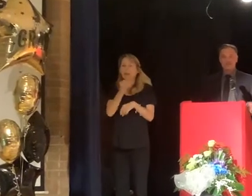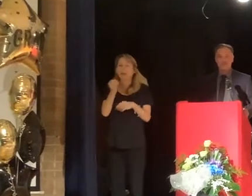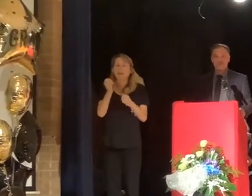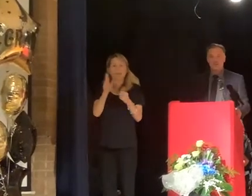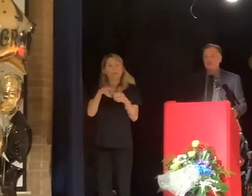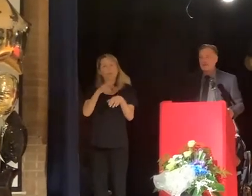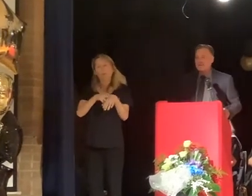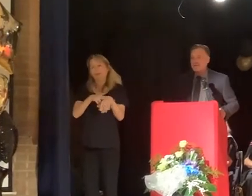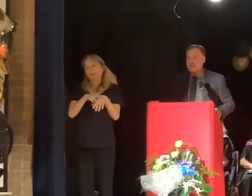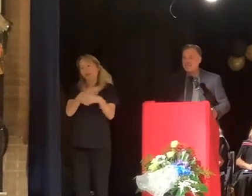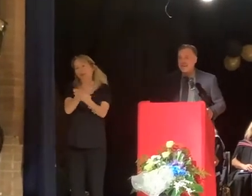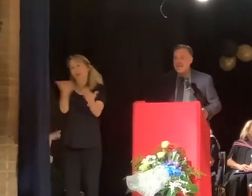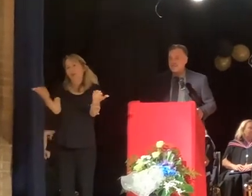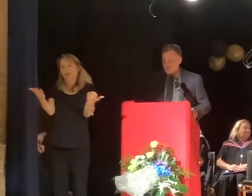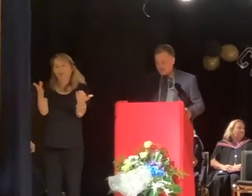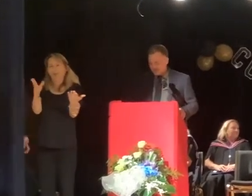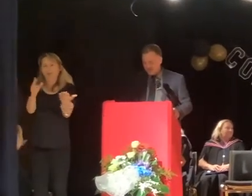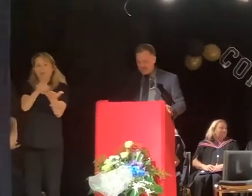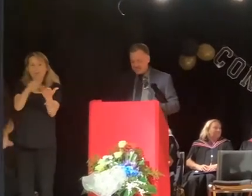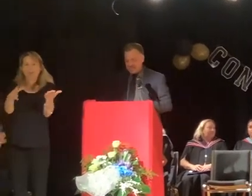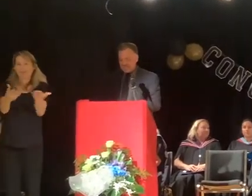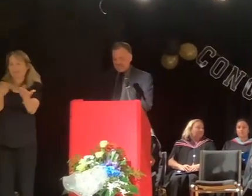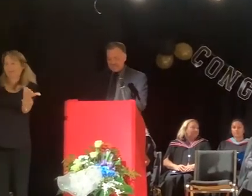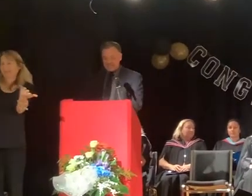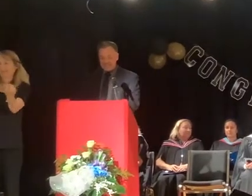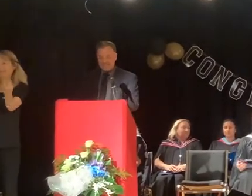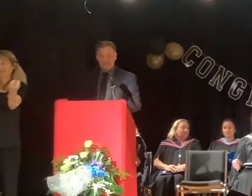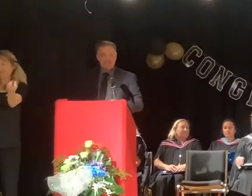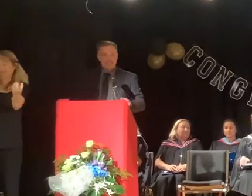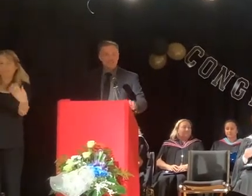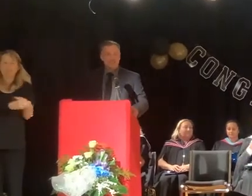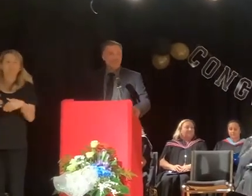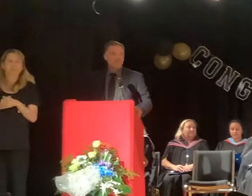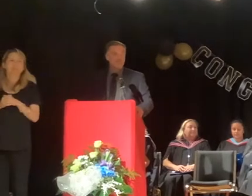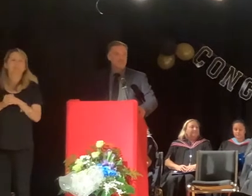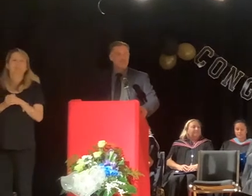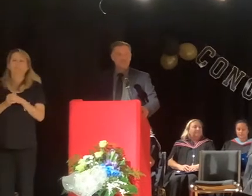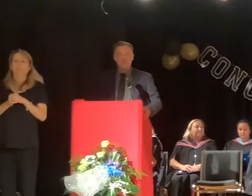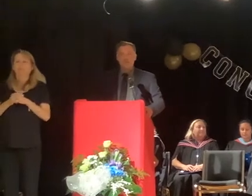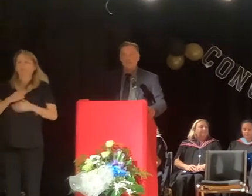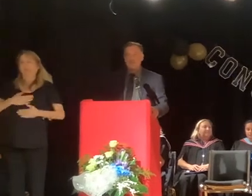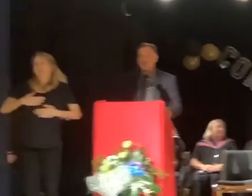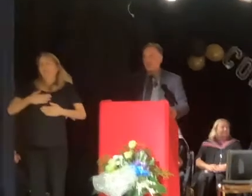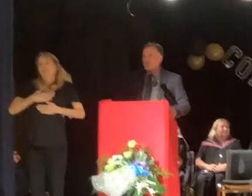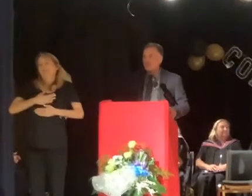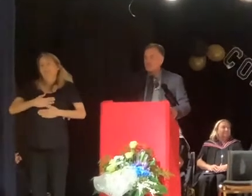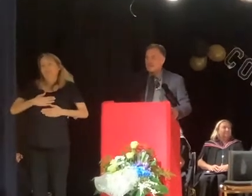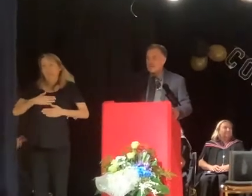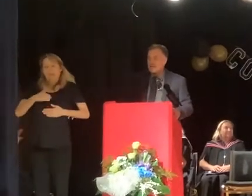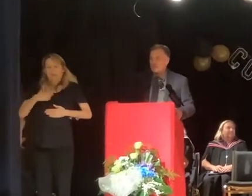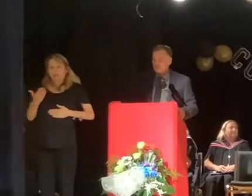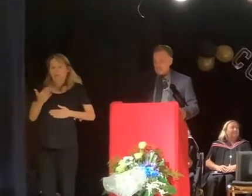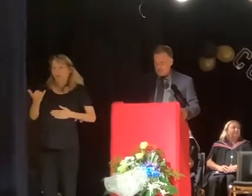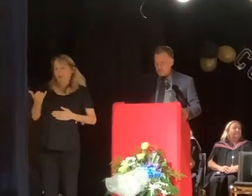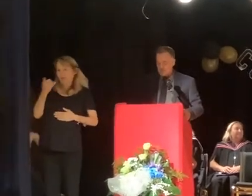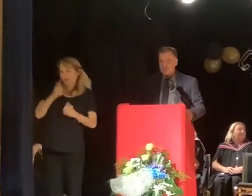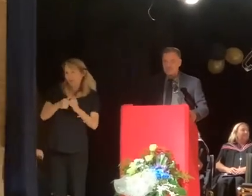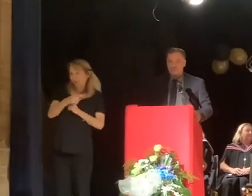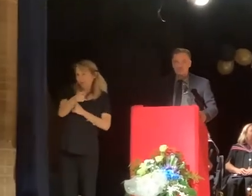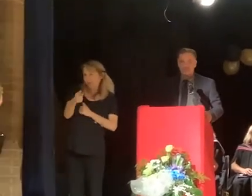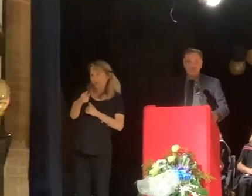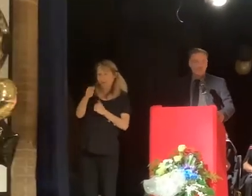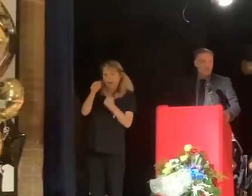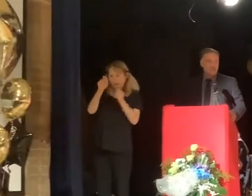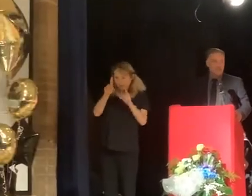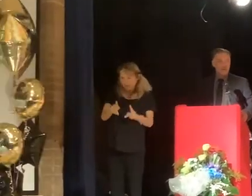course, our graduating class. It is a pleasure for me to be here with you tonight, in